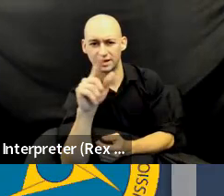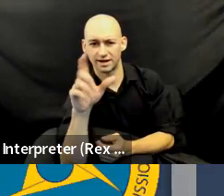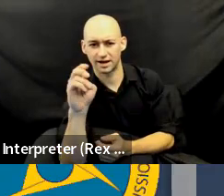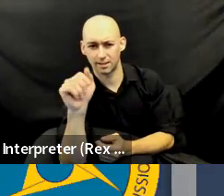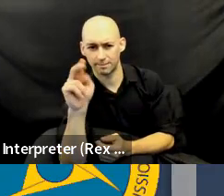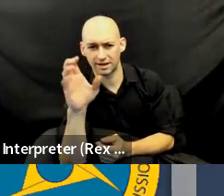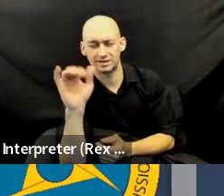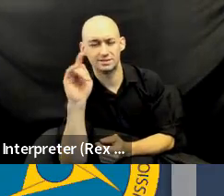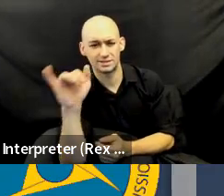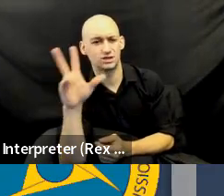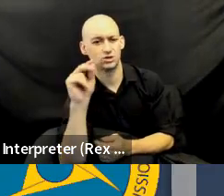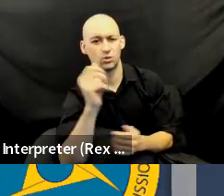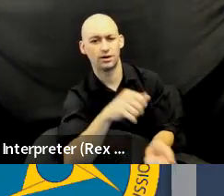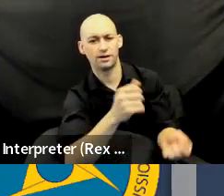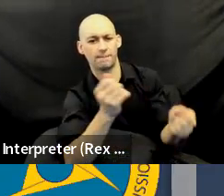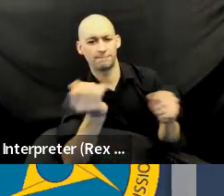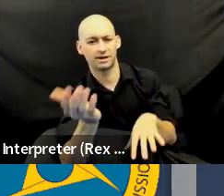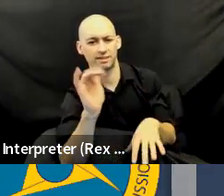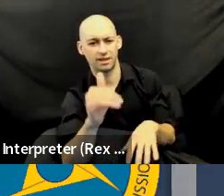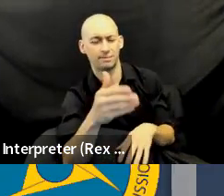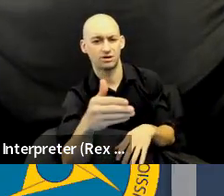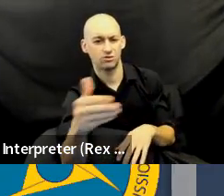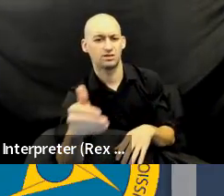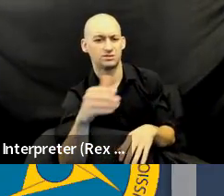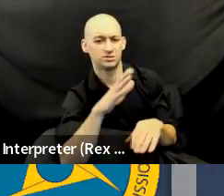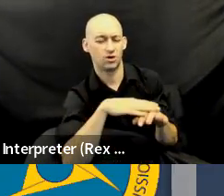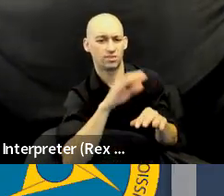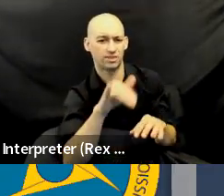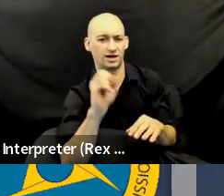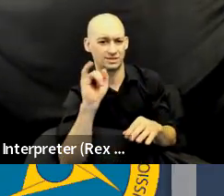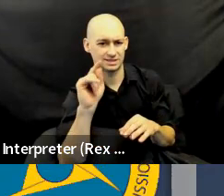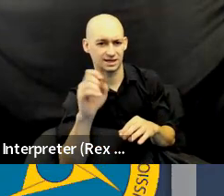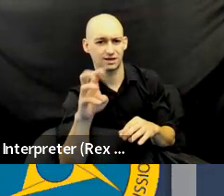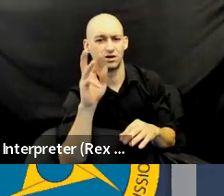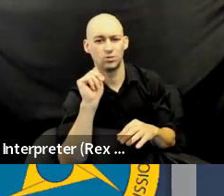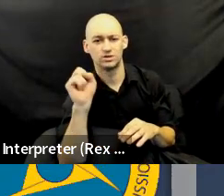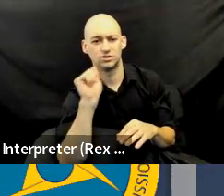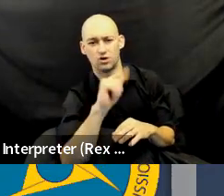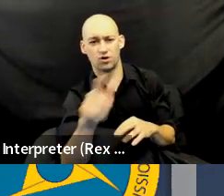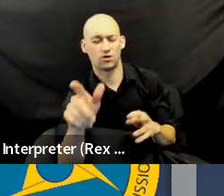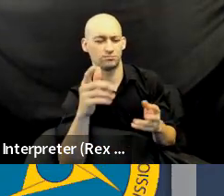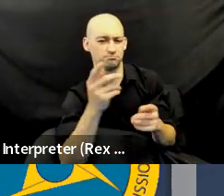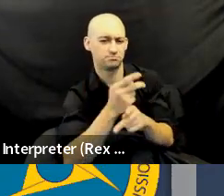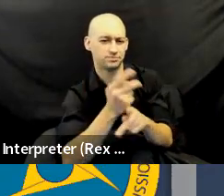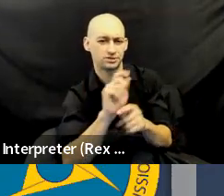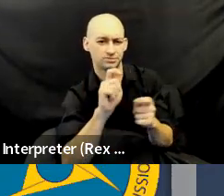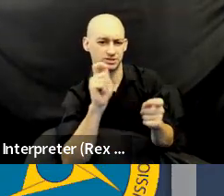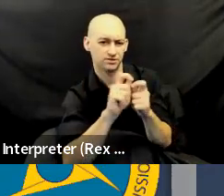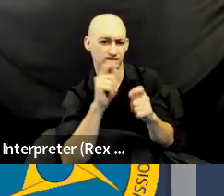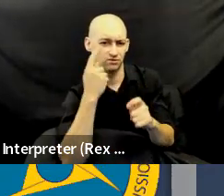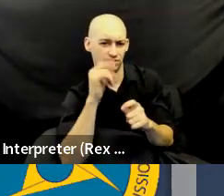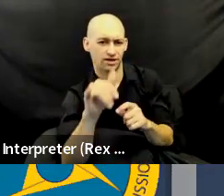was no dumping of any of the materials that were on that site. It was all kind of handled specifically to the